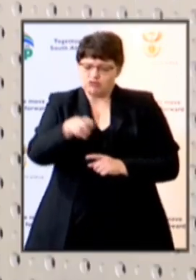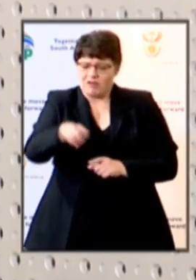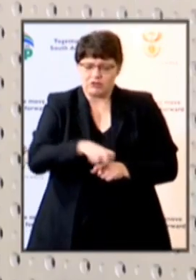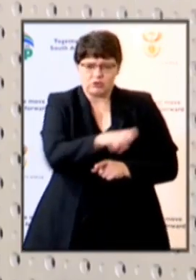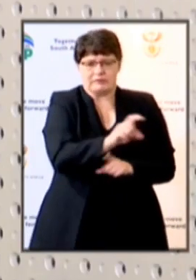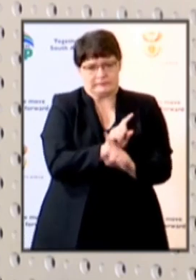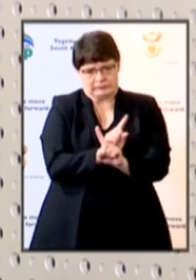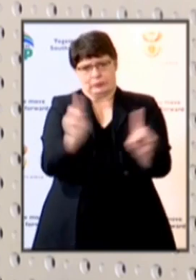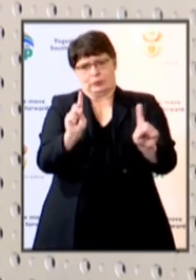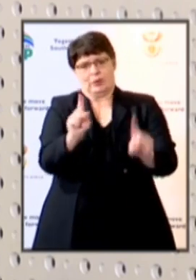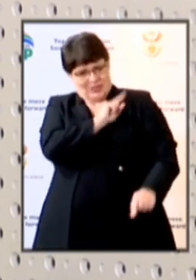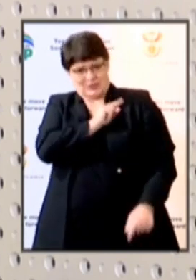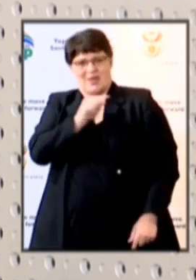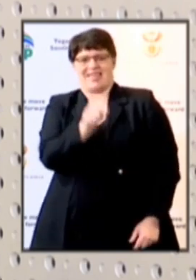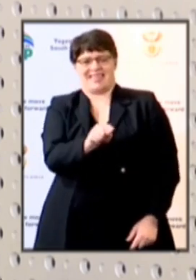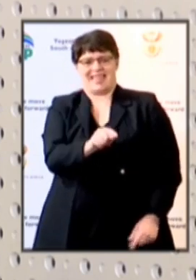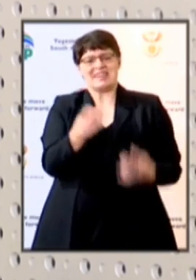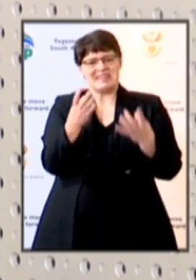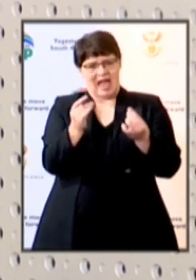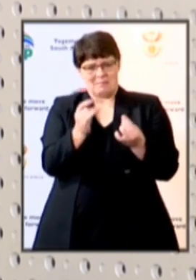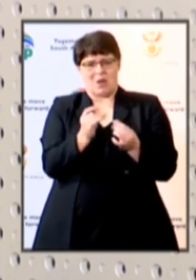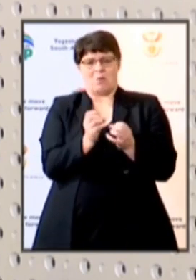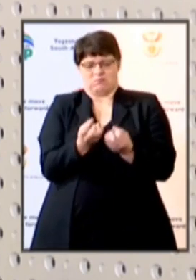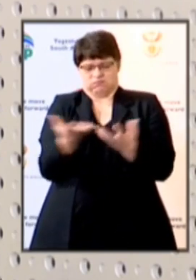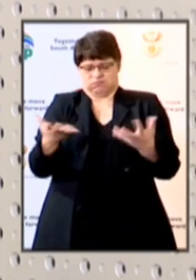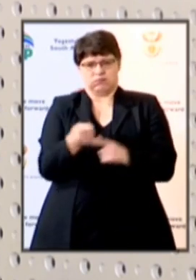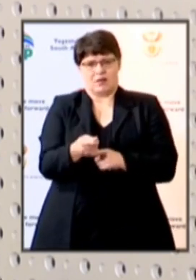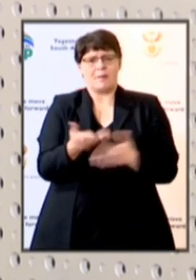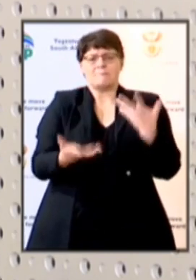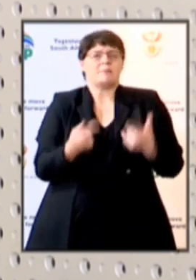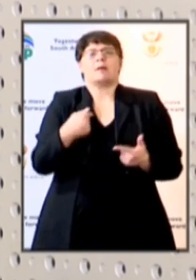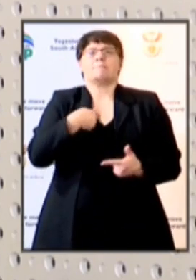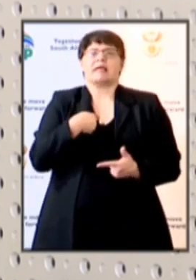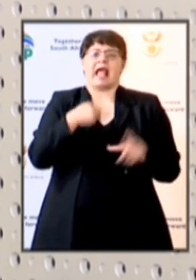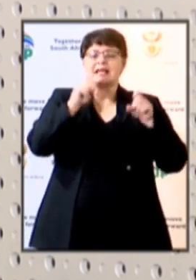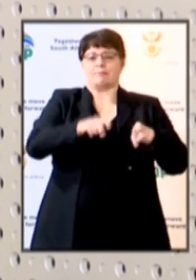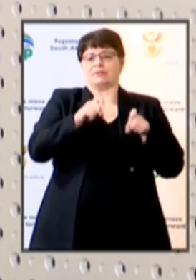movement. Because if you move from Cape Town,